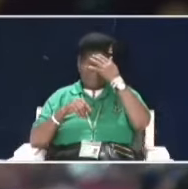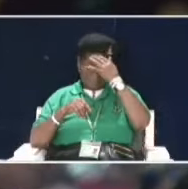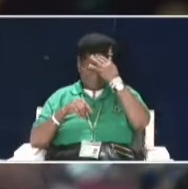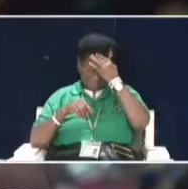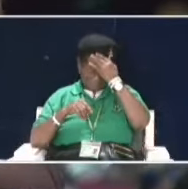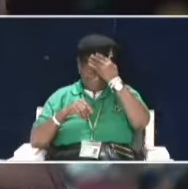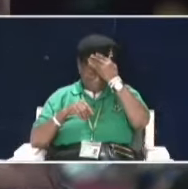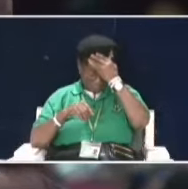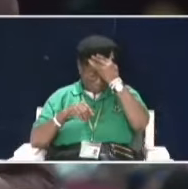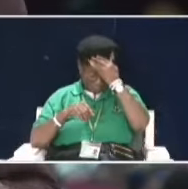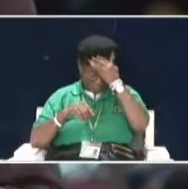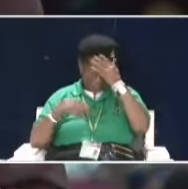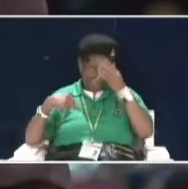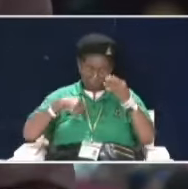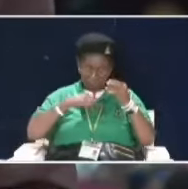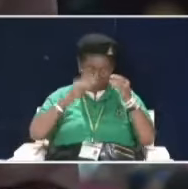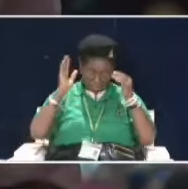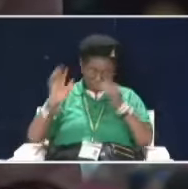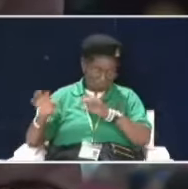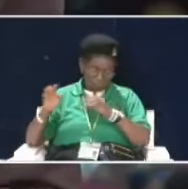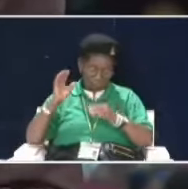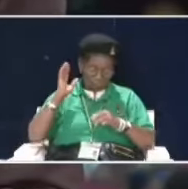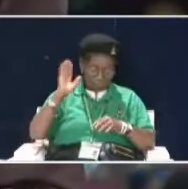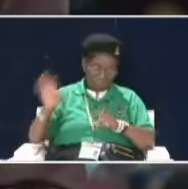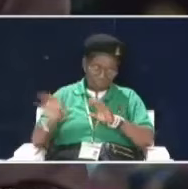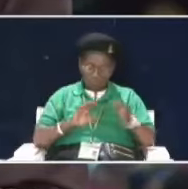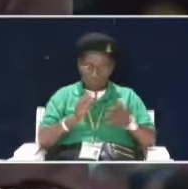We're going to be doing some prayers